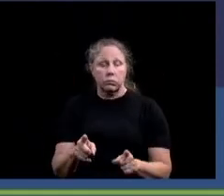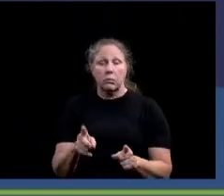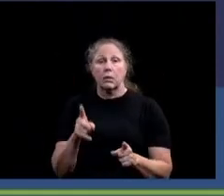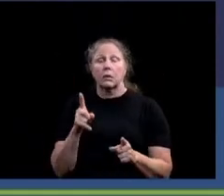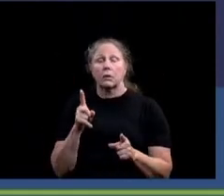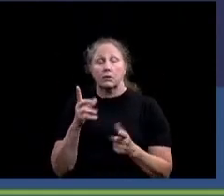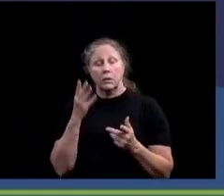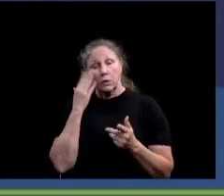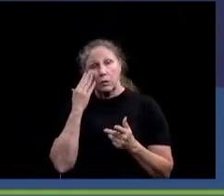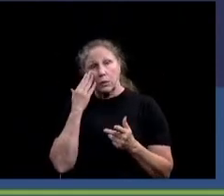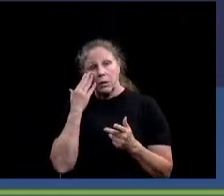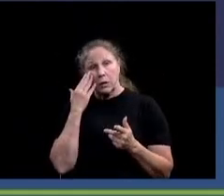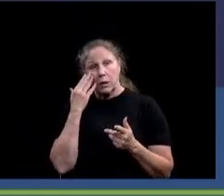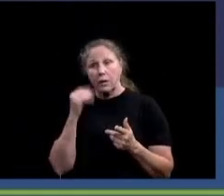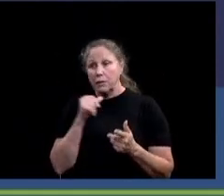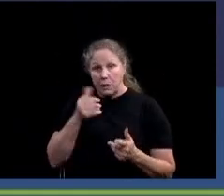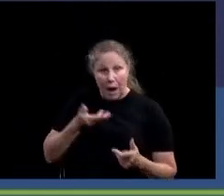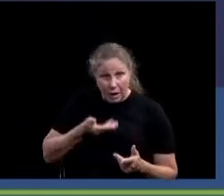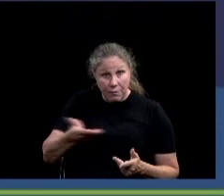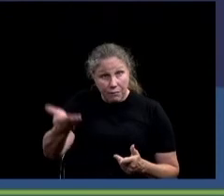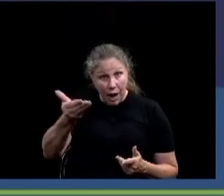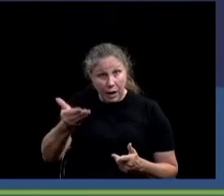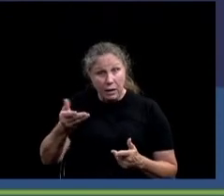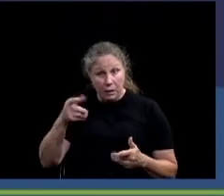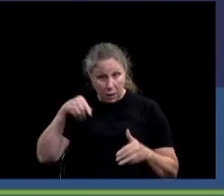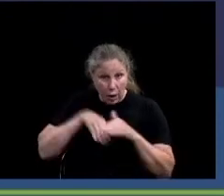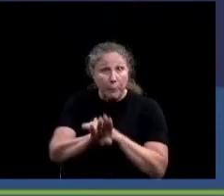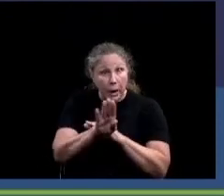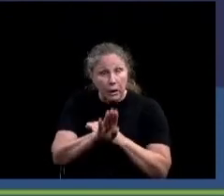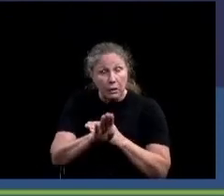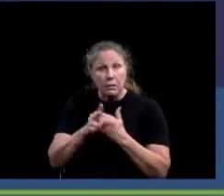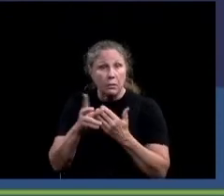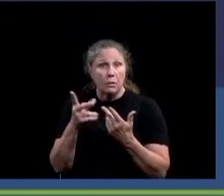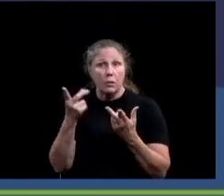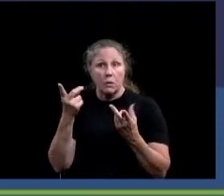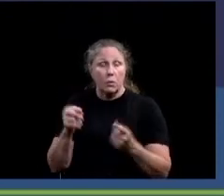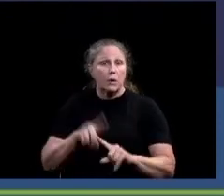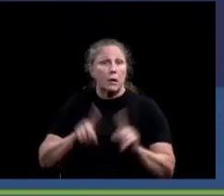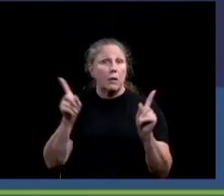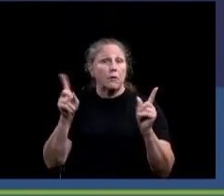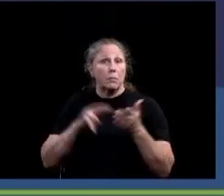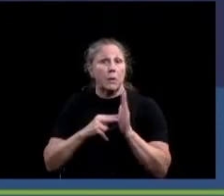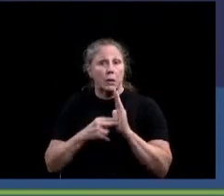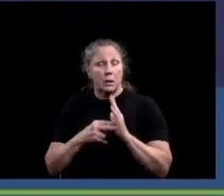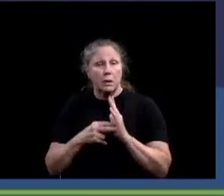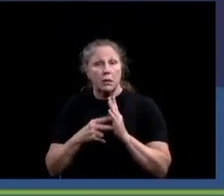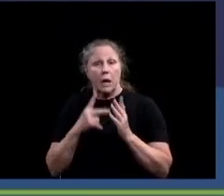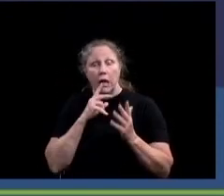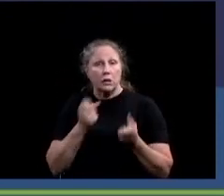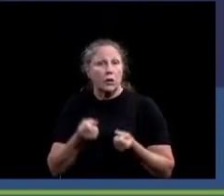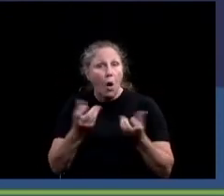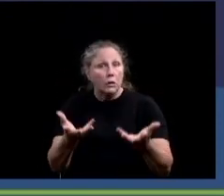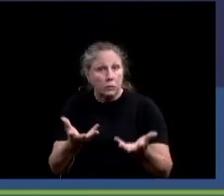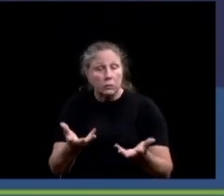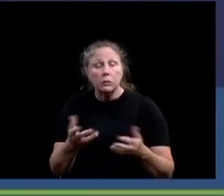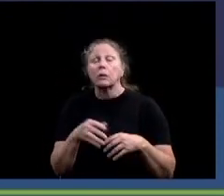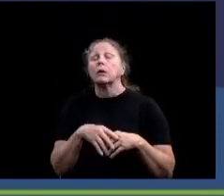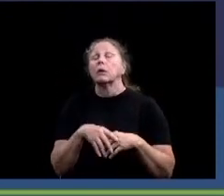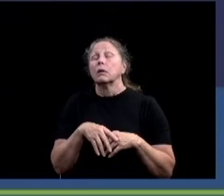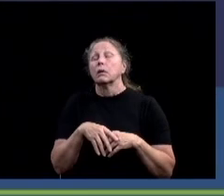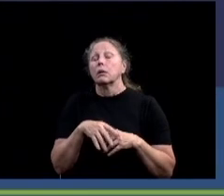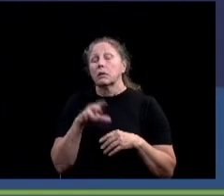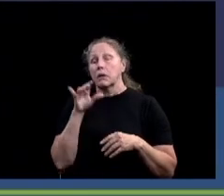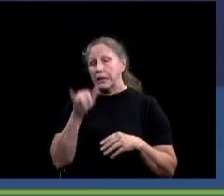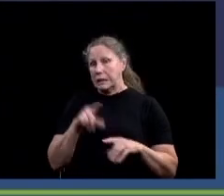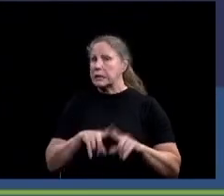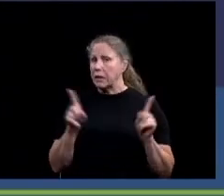just walk in, what that could mean and what that could trigger. And that is, it's very different, and people don't have any idea about that. But the